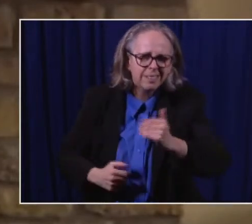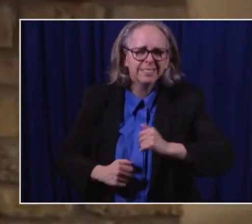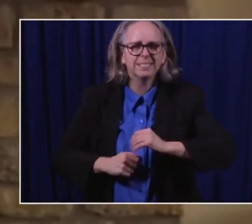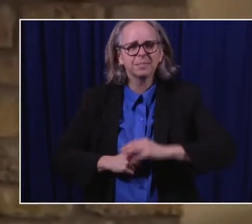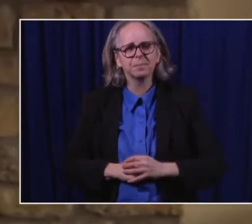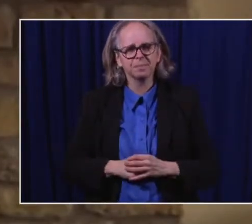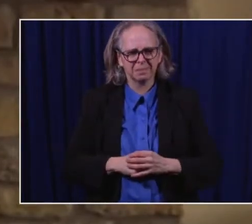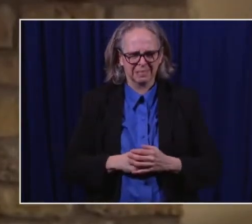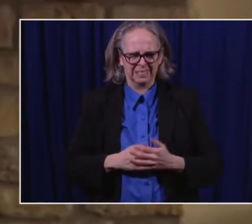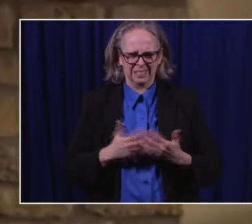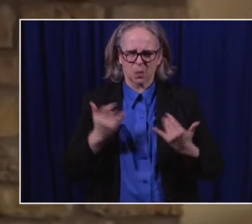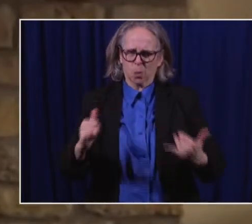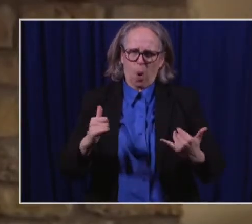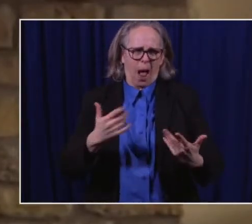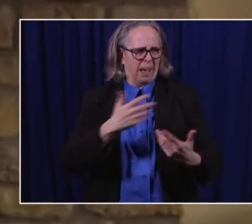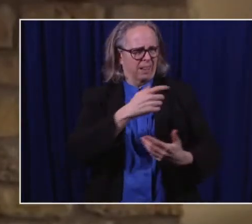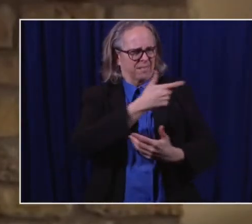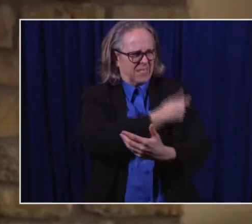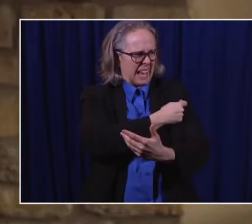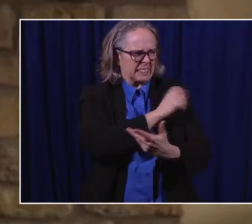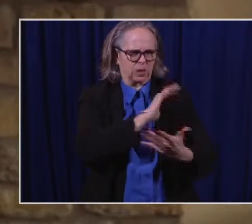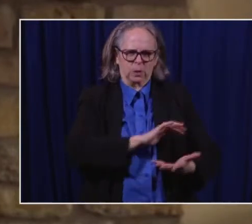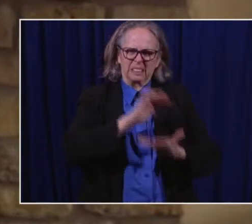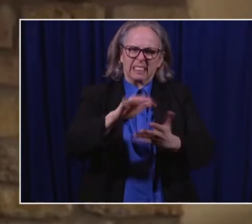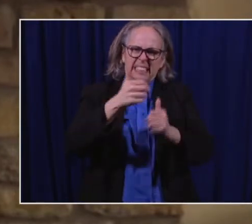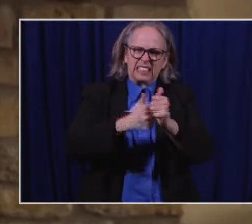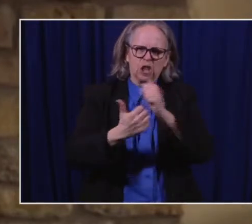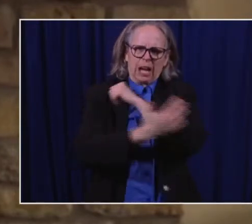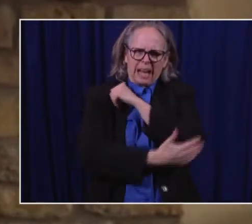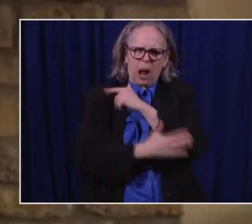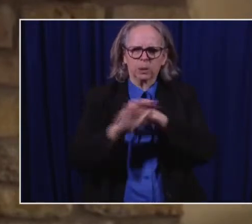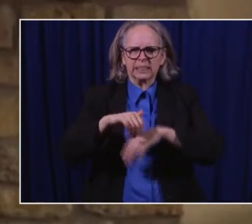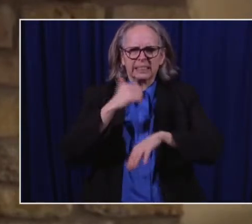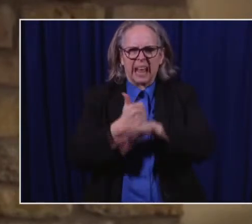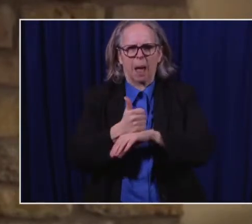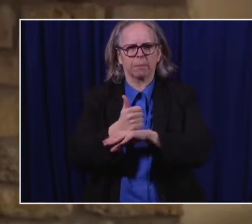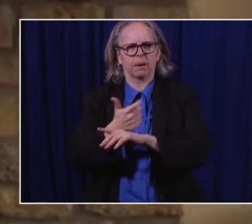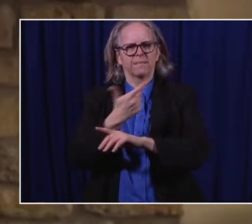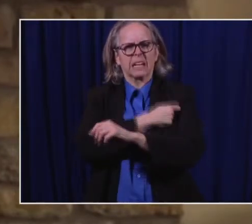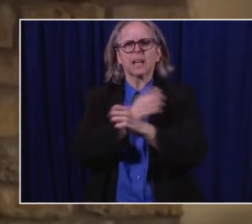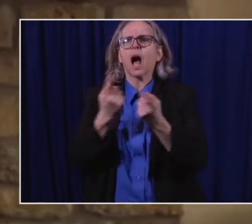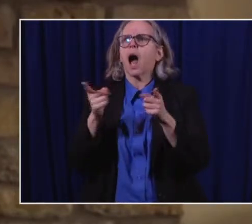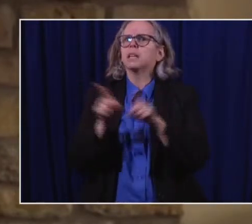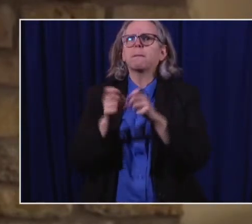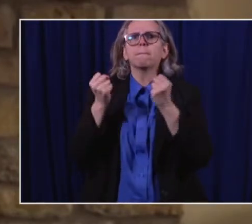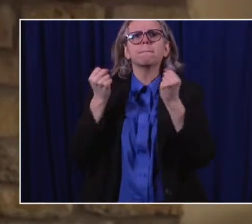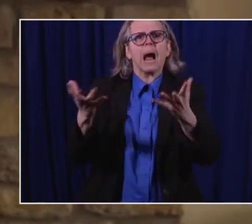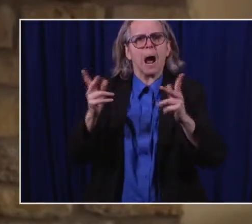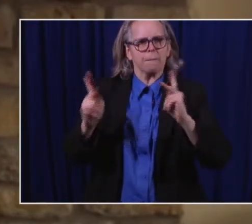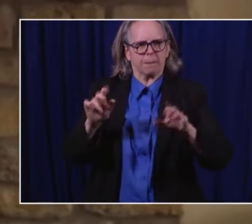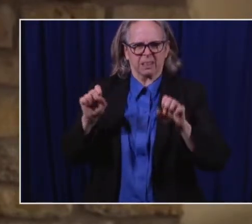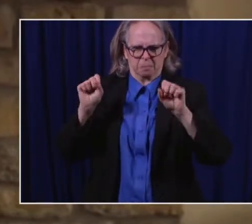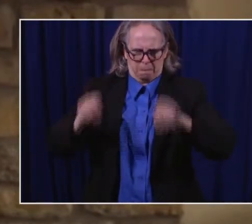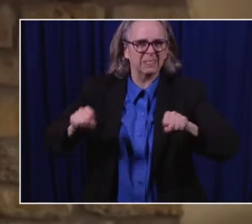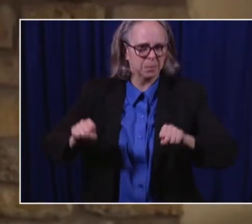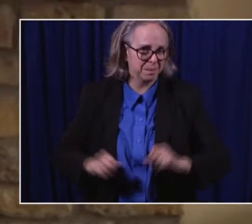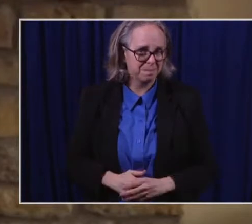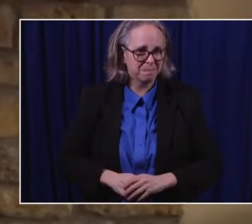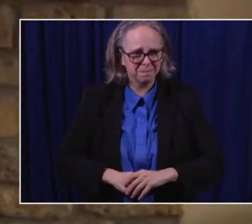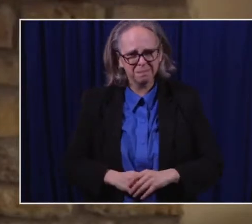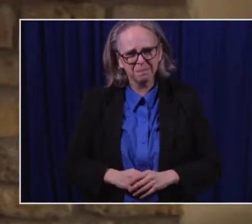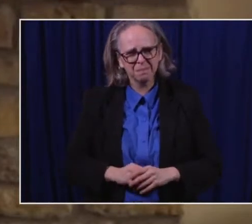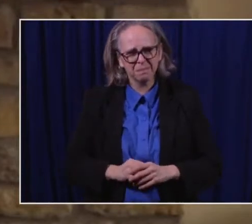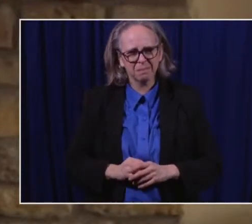in the shortest amount of time. Local educational service centers are working with local health departments and